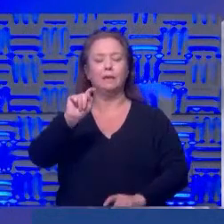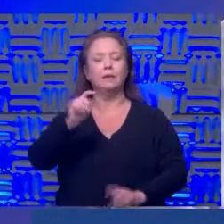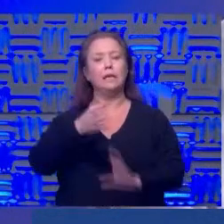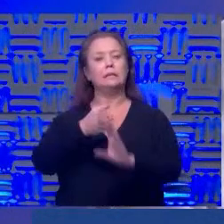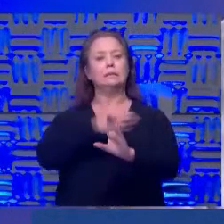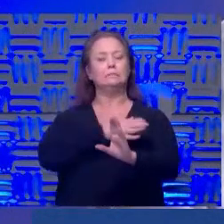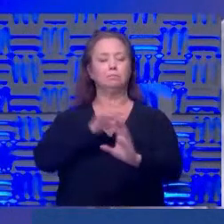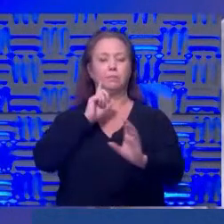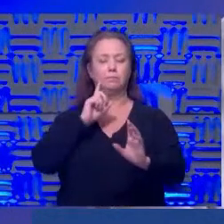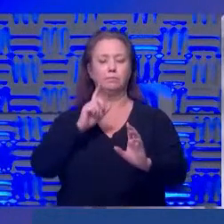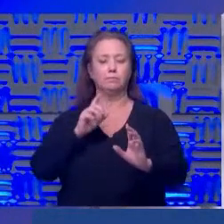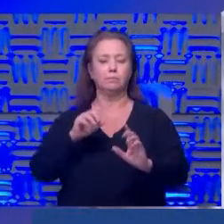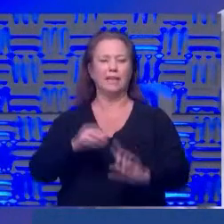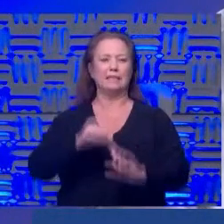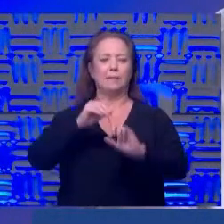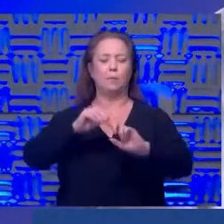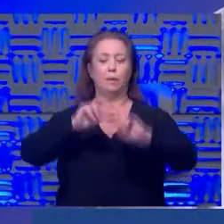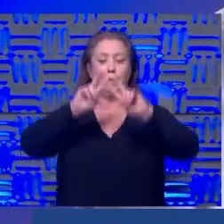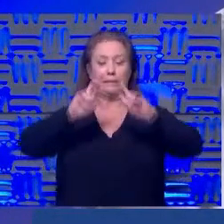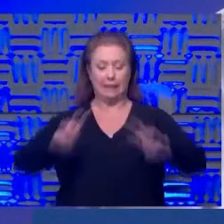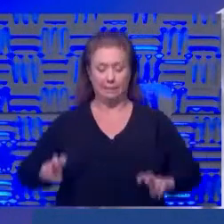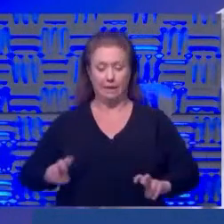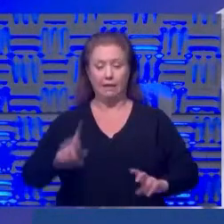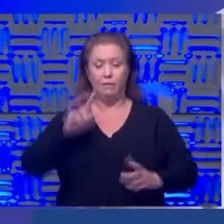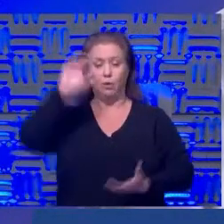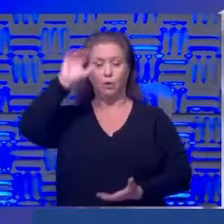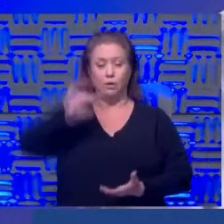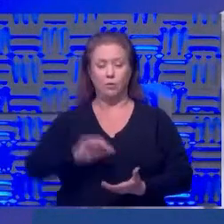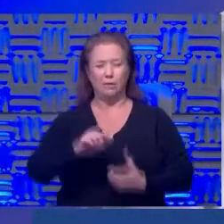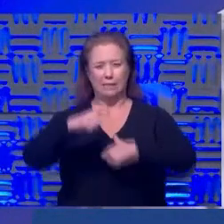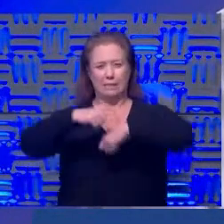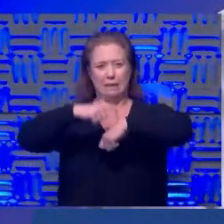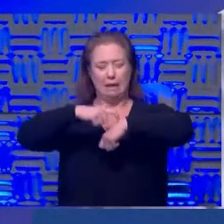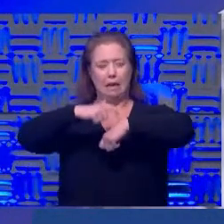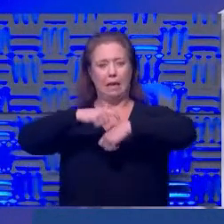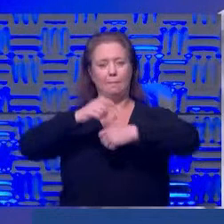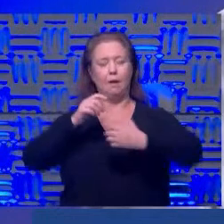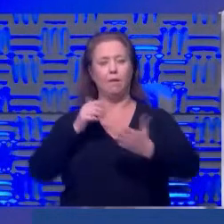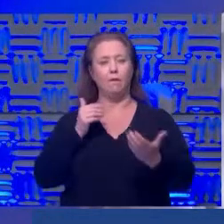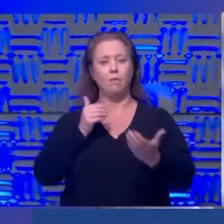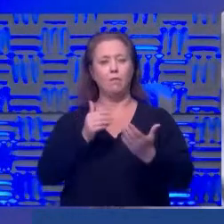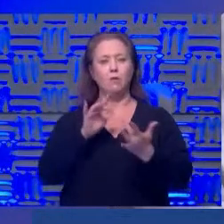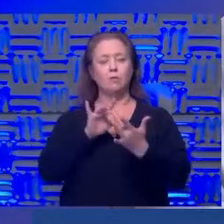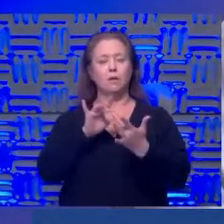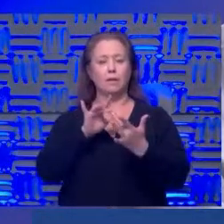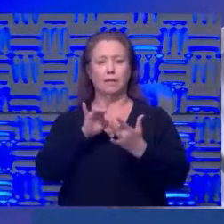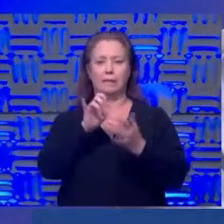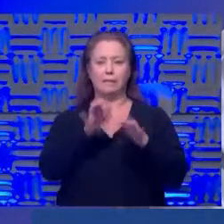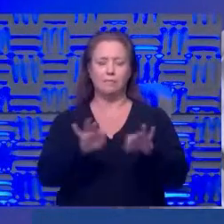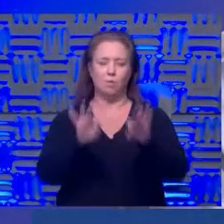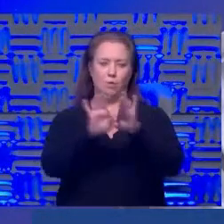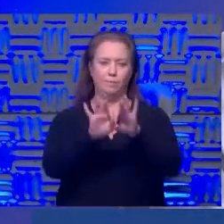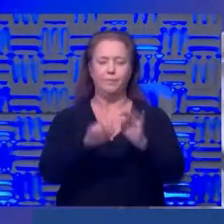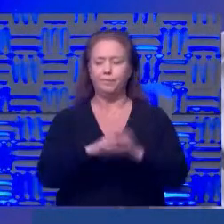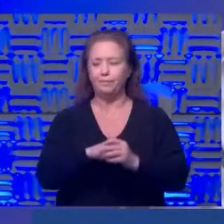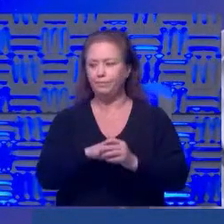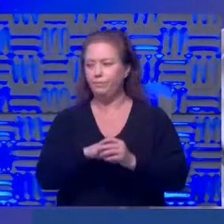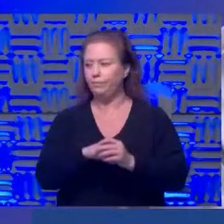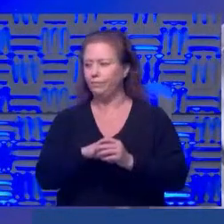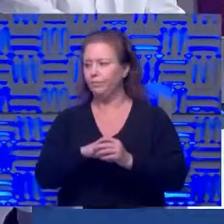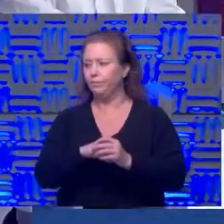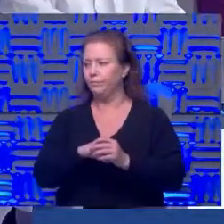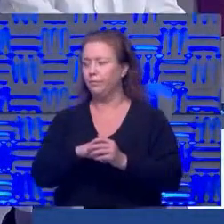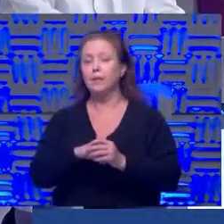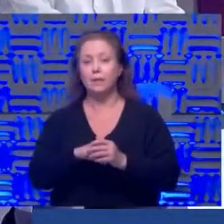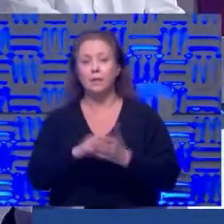examine the patient and be up close to them. So if you can really decrease that time of close contact, that is important as well. And you know what? It's not